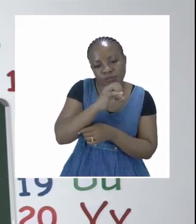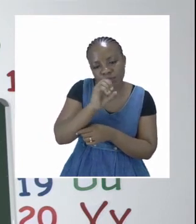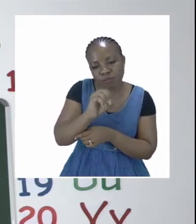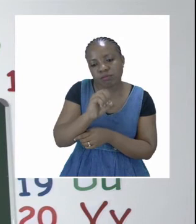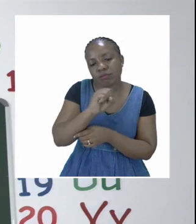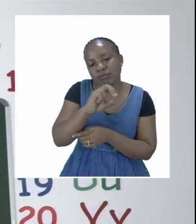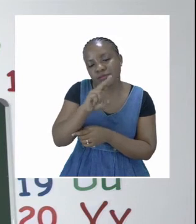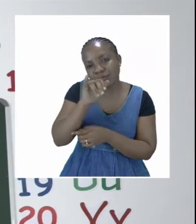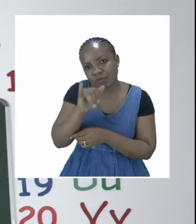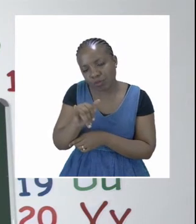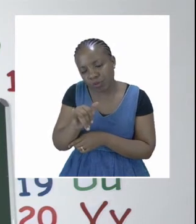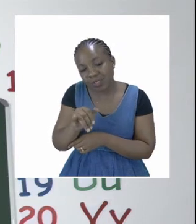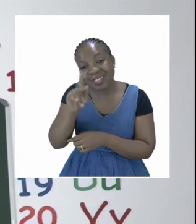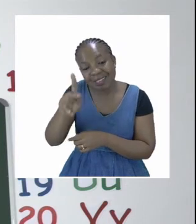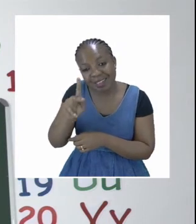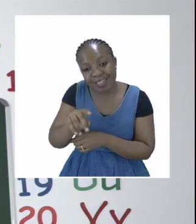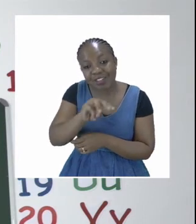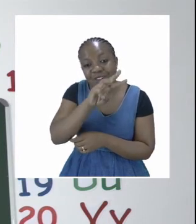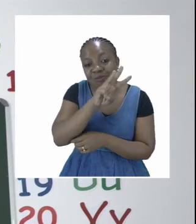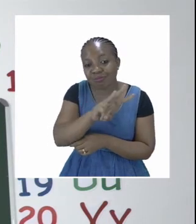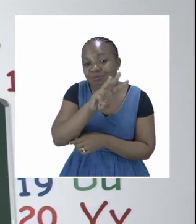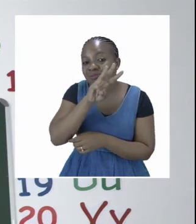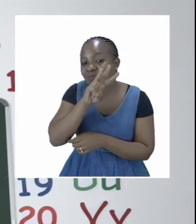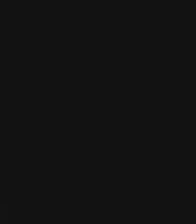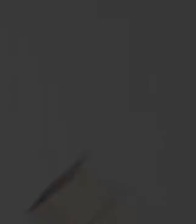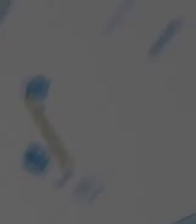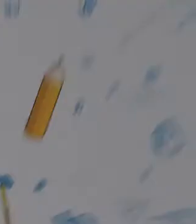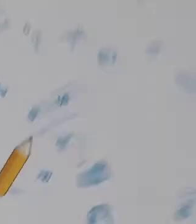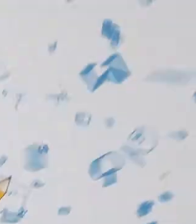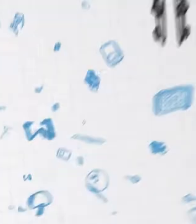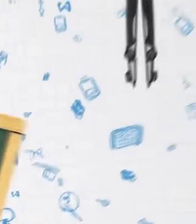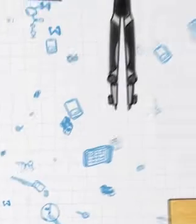our website, Zoshi Online.